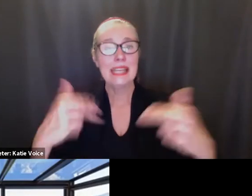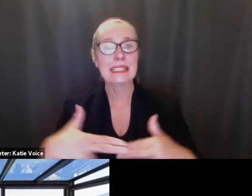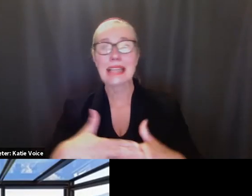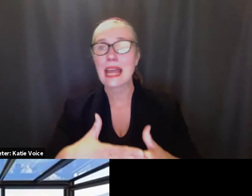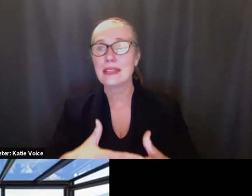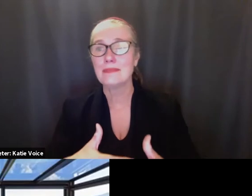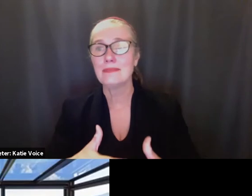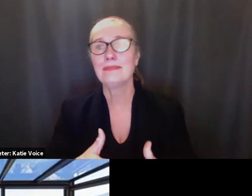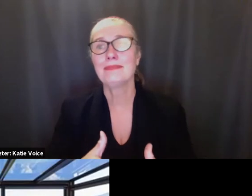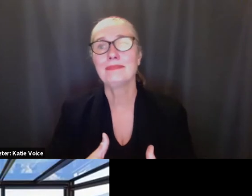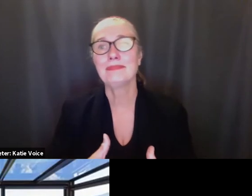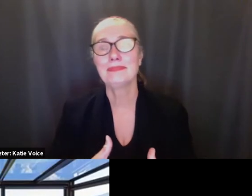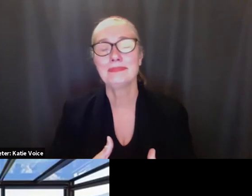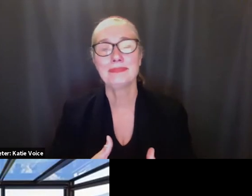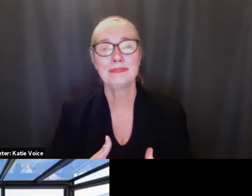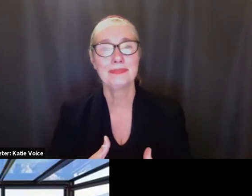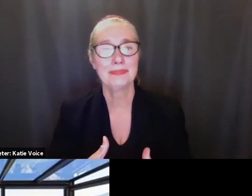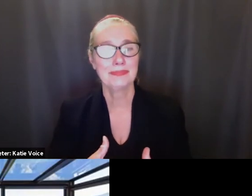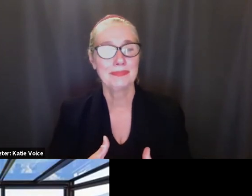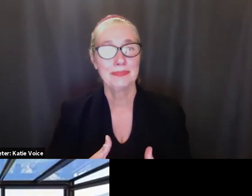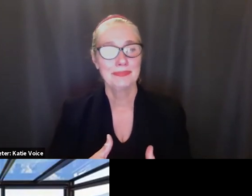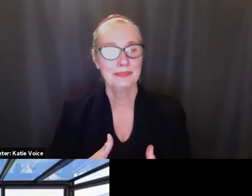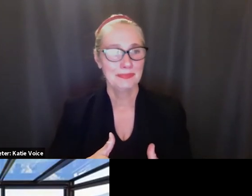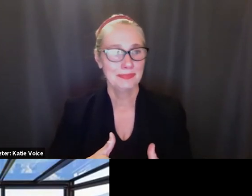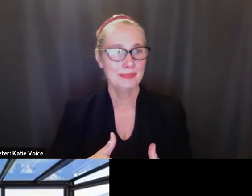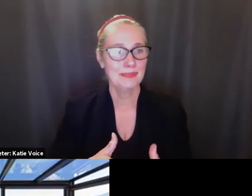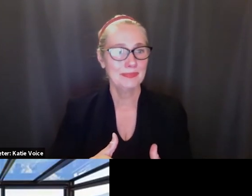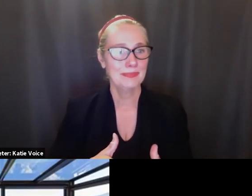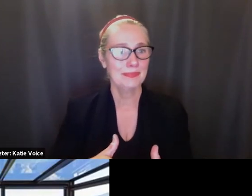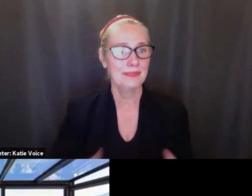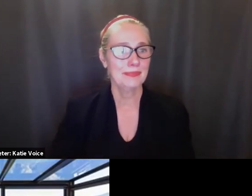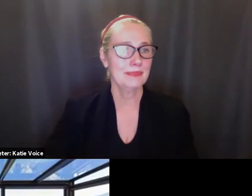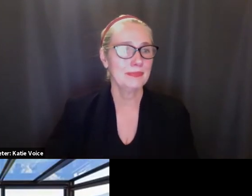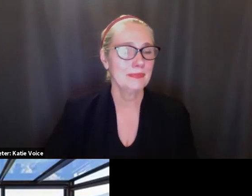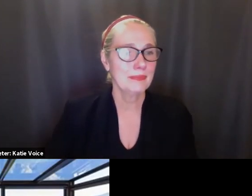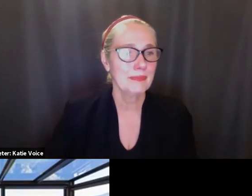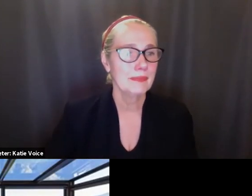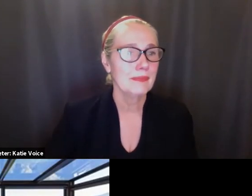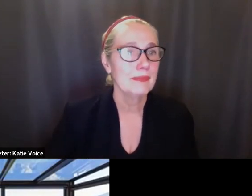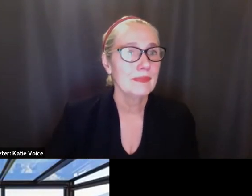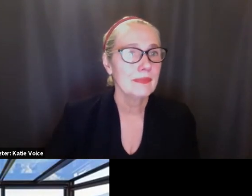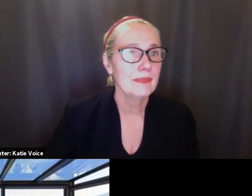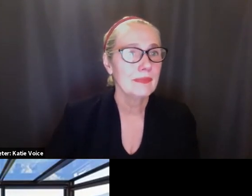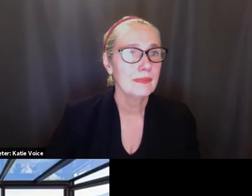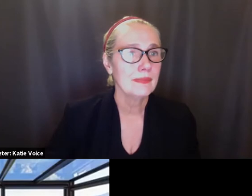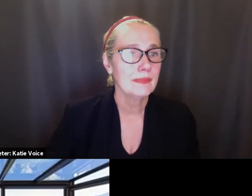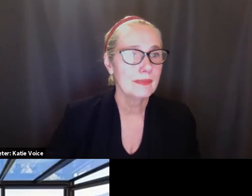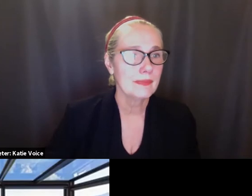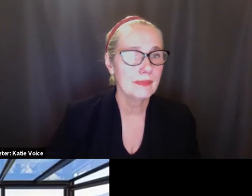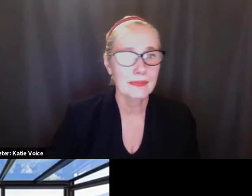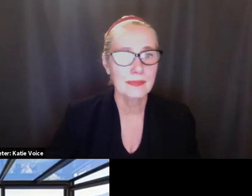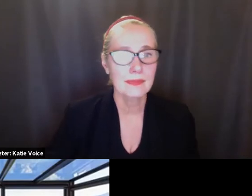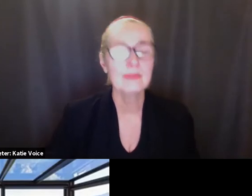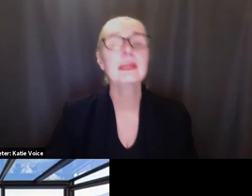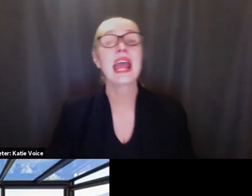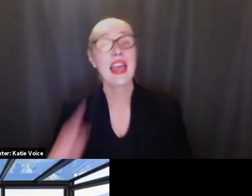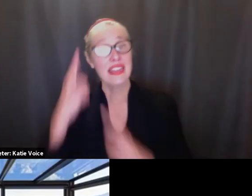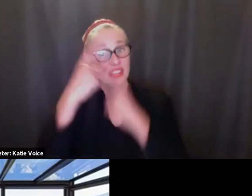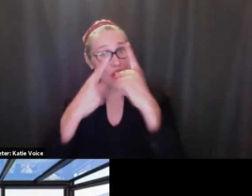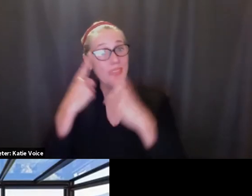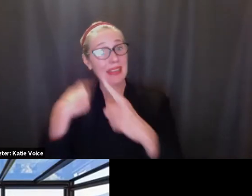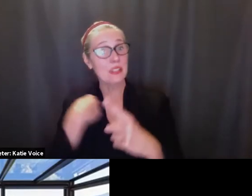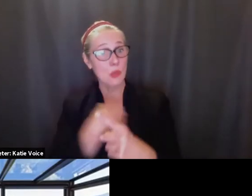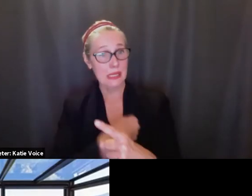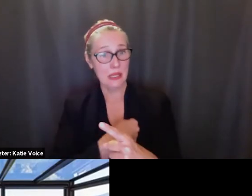there you go so these are the uh considerations and these are things that we consider and they're also things that we would want you as the